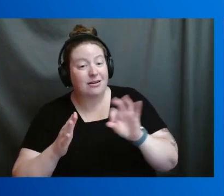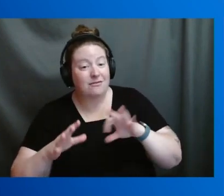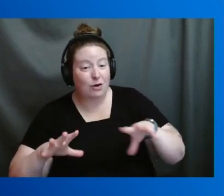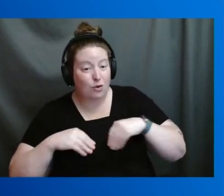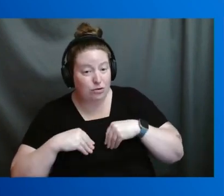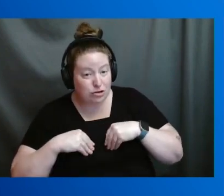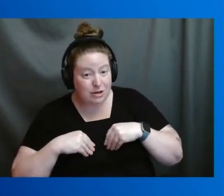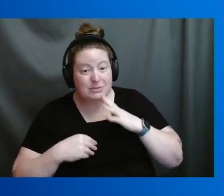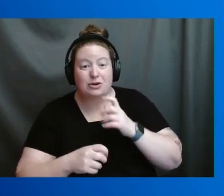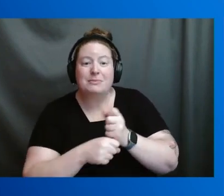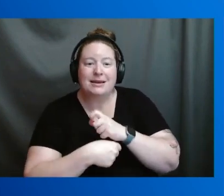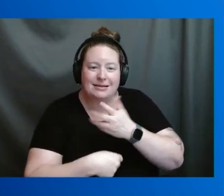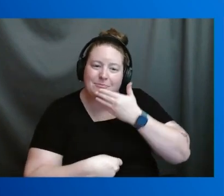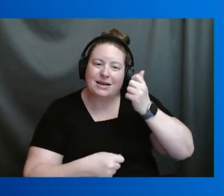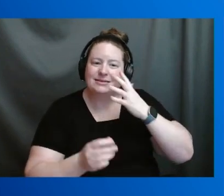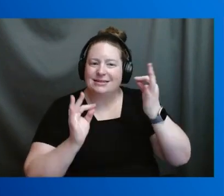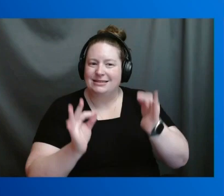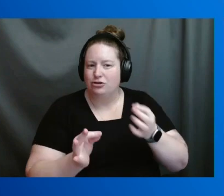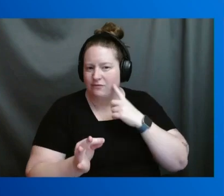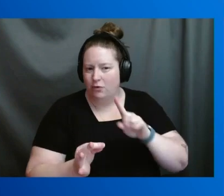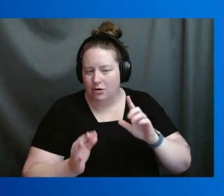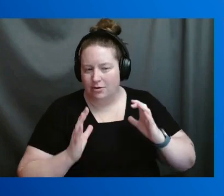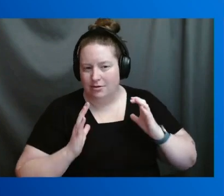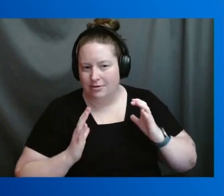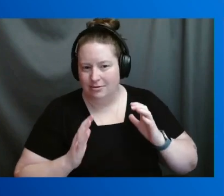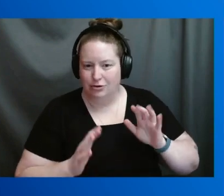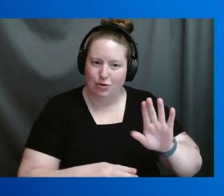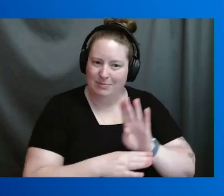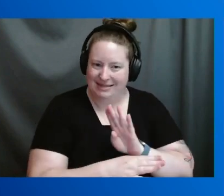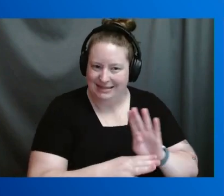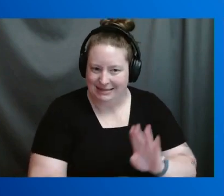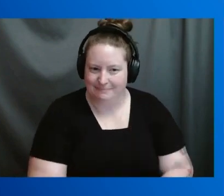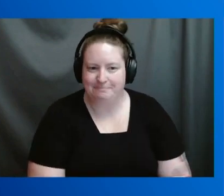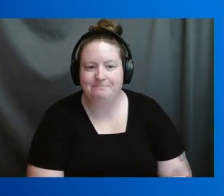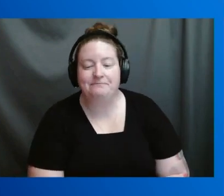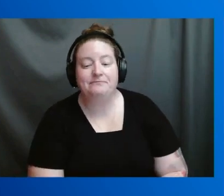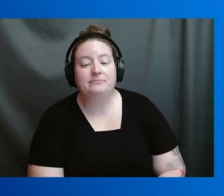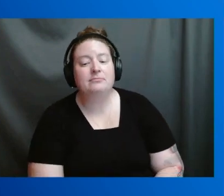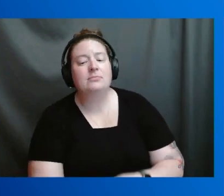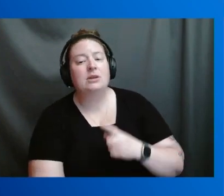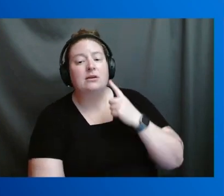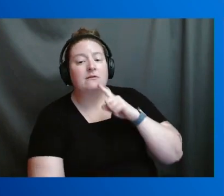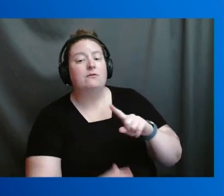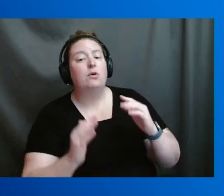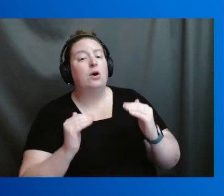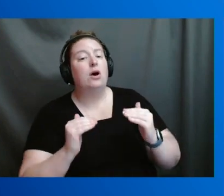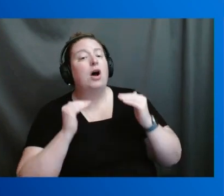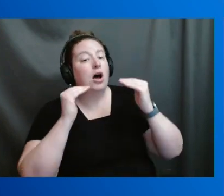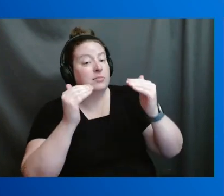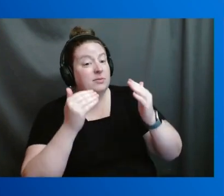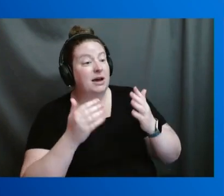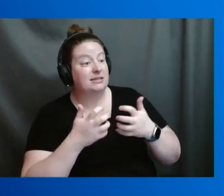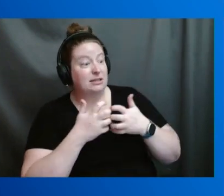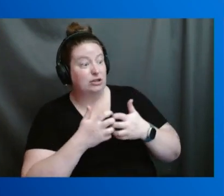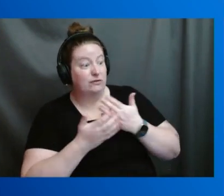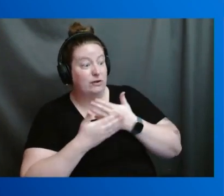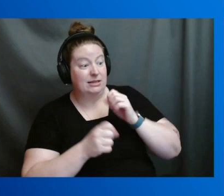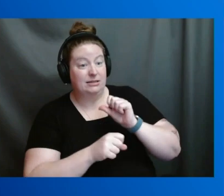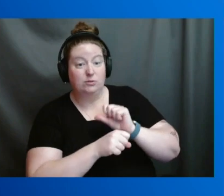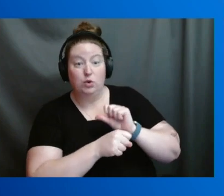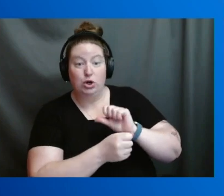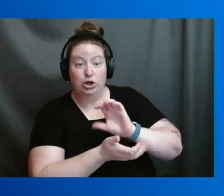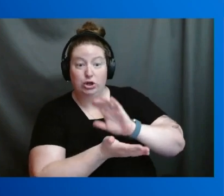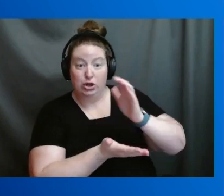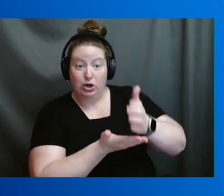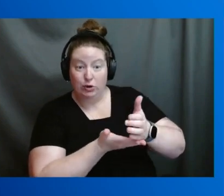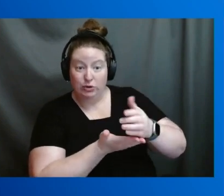your business and your context. Right. So when it comes to optimizing a serverless workload, how should you think about this? Is this something you